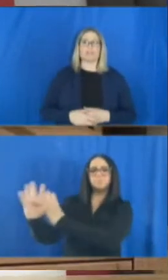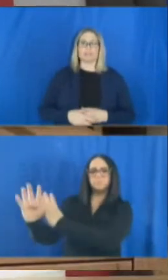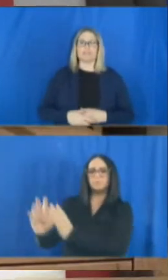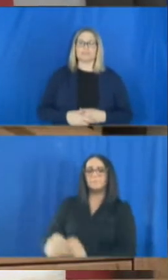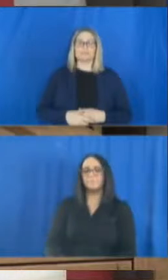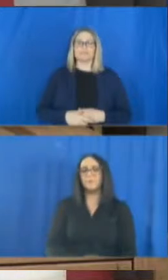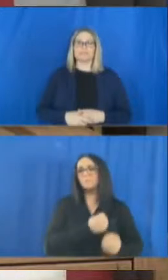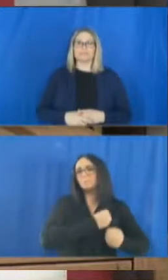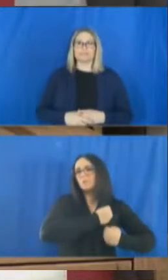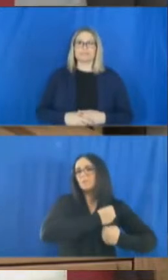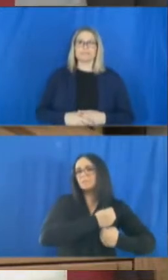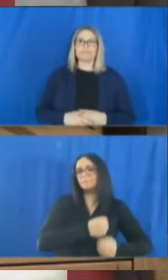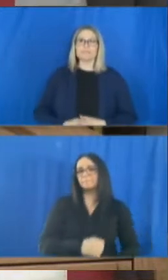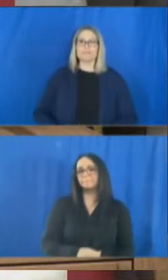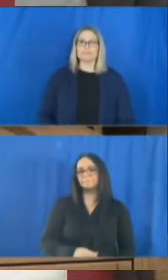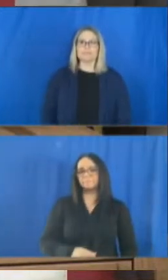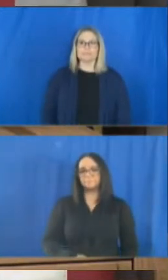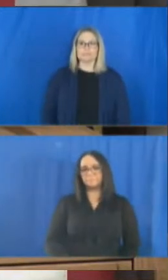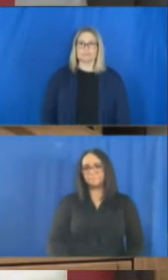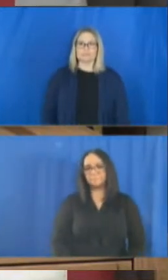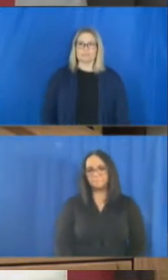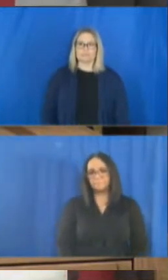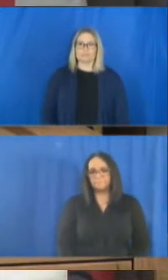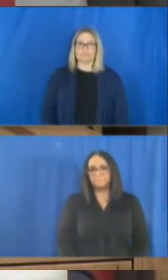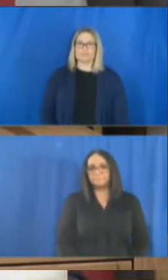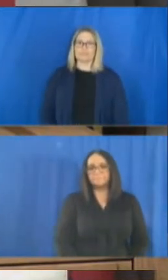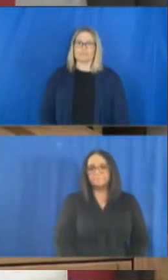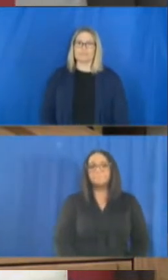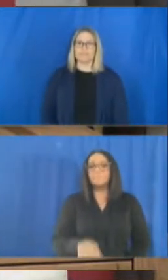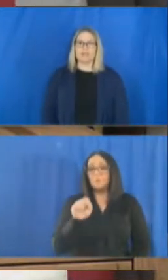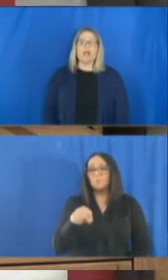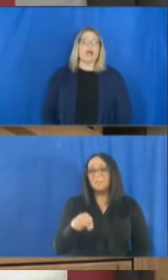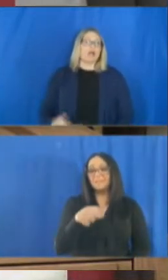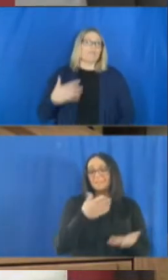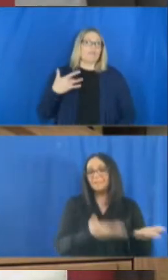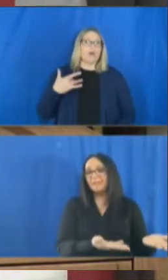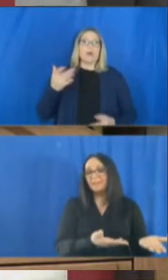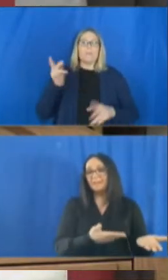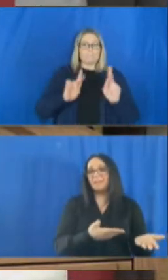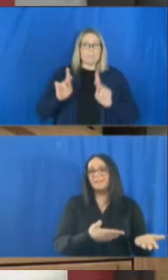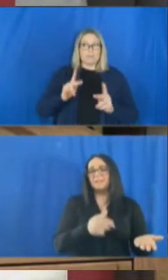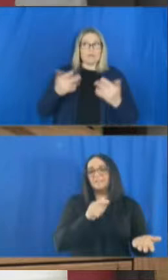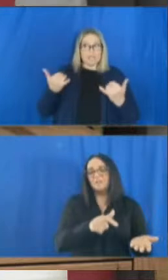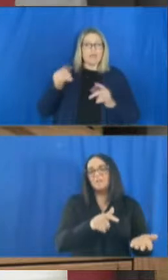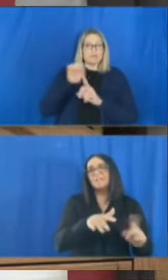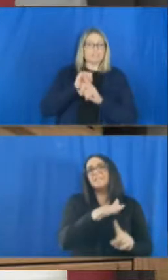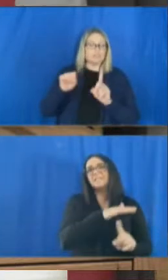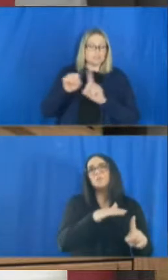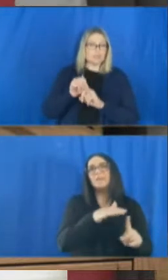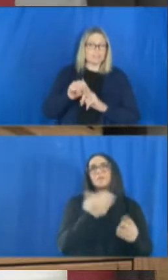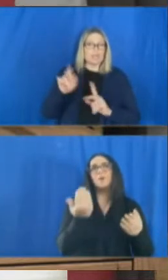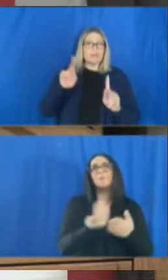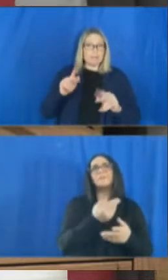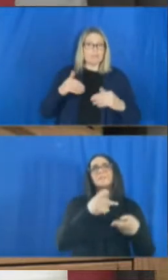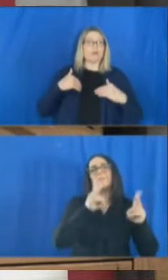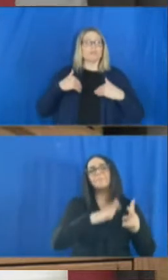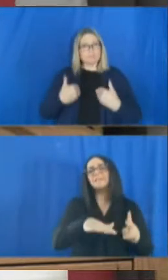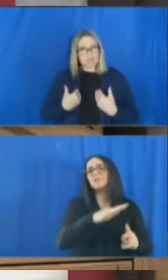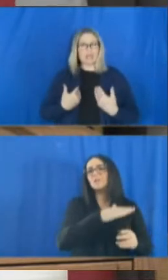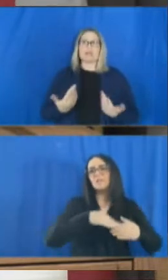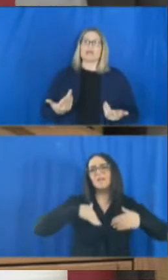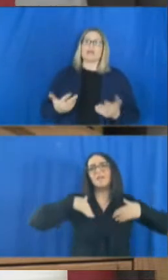of people that are, as I might have said earlier about demonstrating, are not vaccinated or are vaccinated